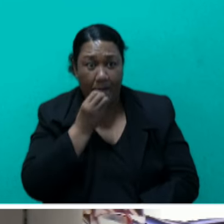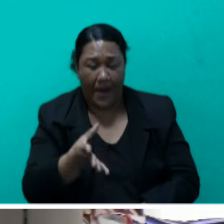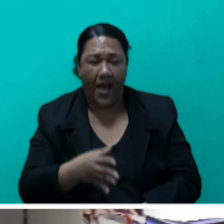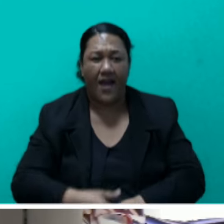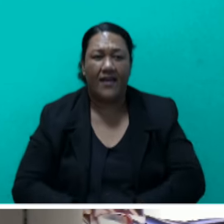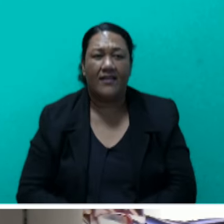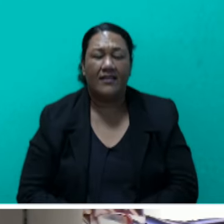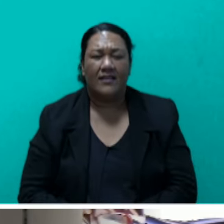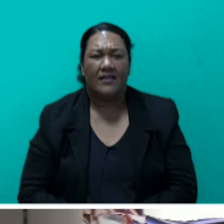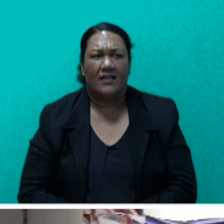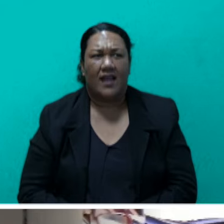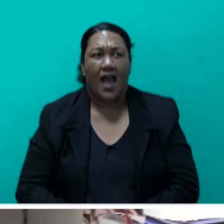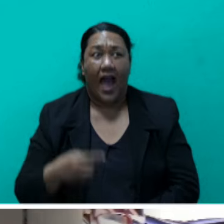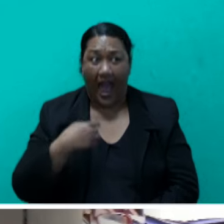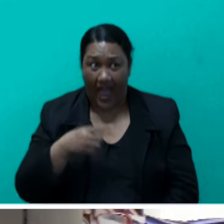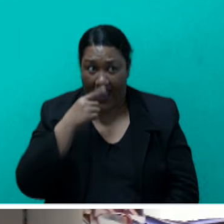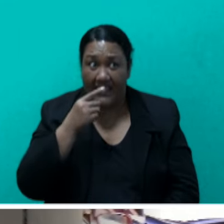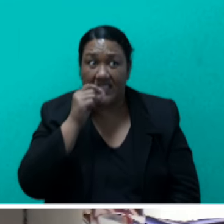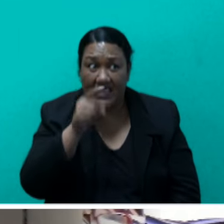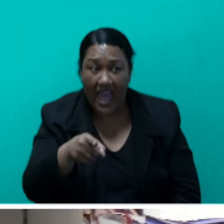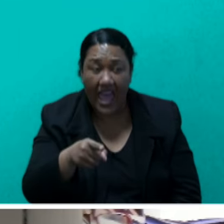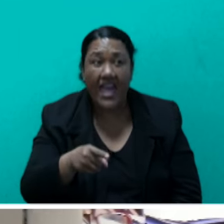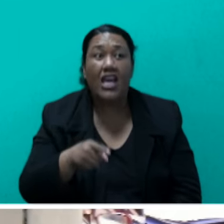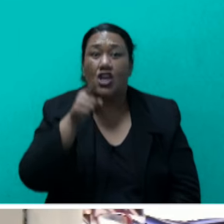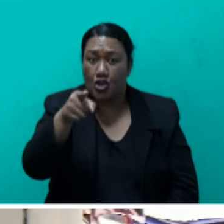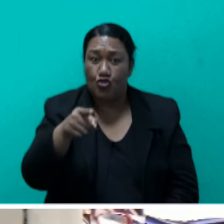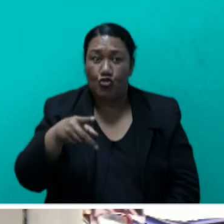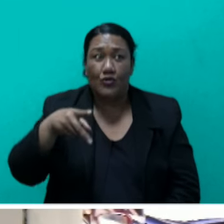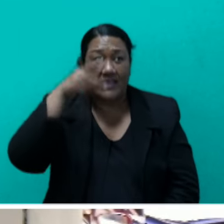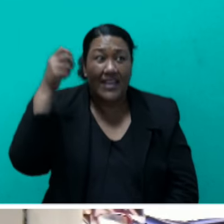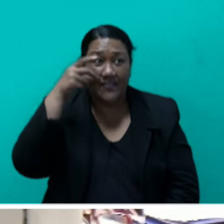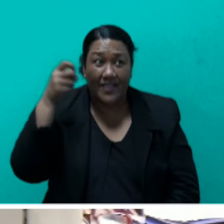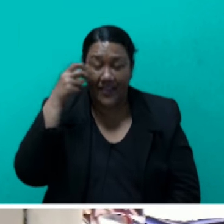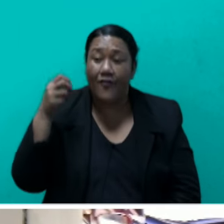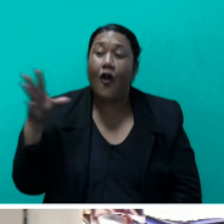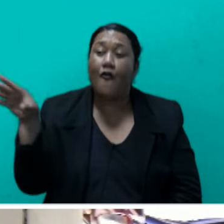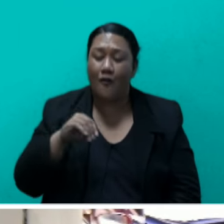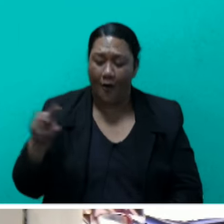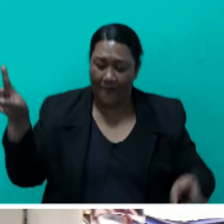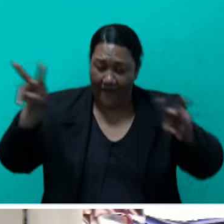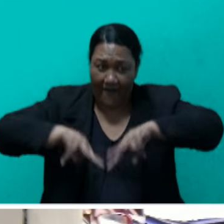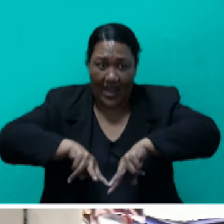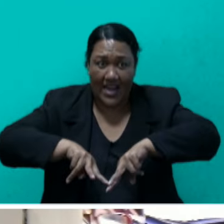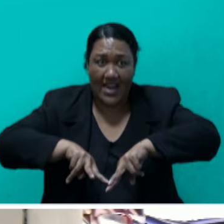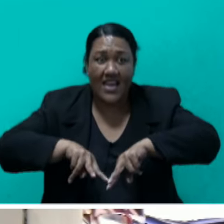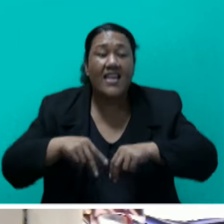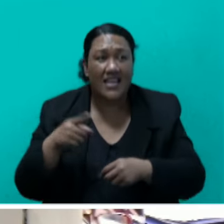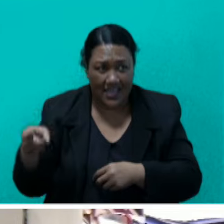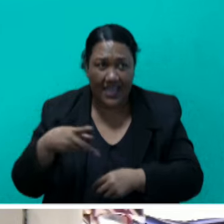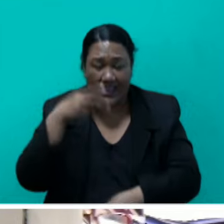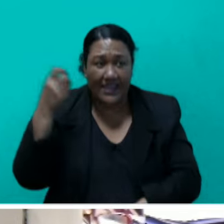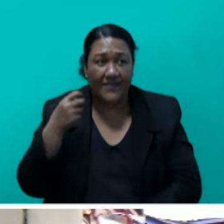that he choro everything from his family. I can say that. If he's want to continue that, I can say